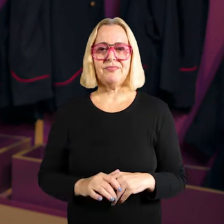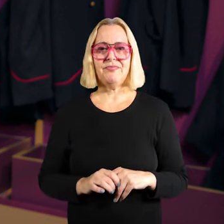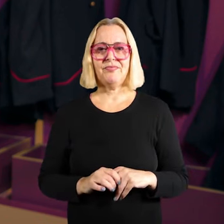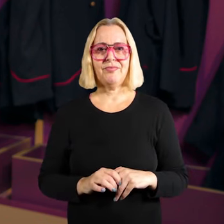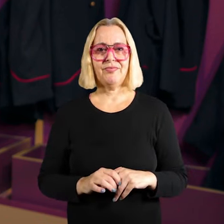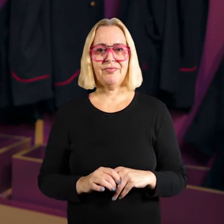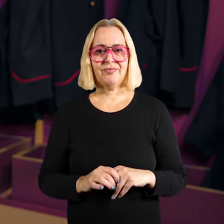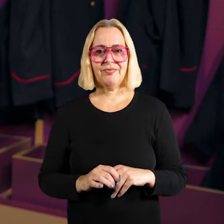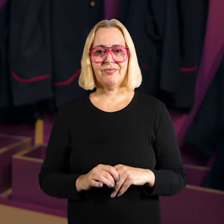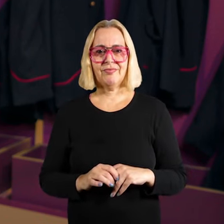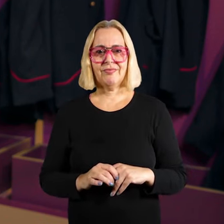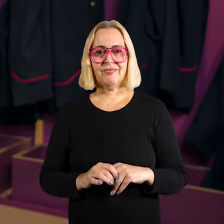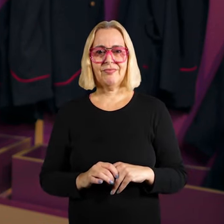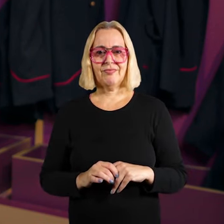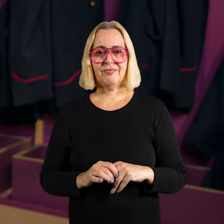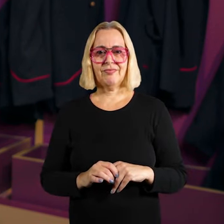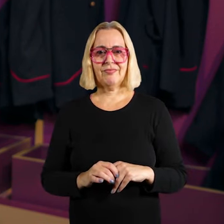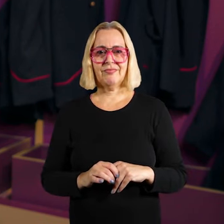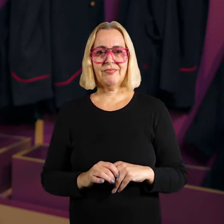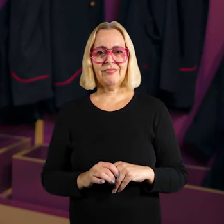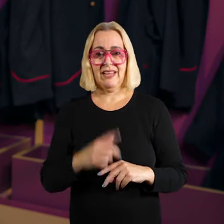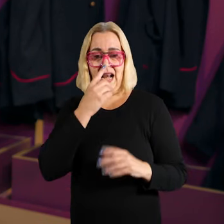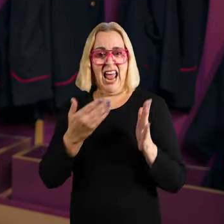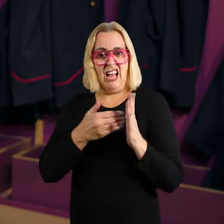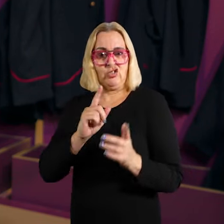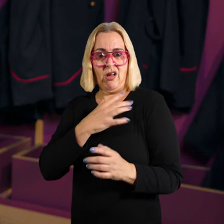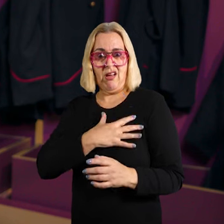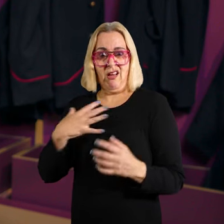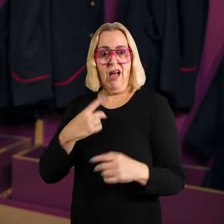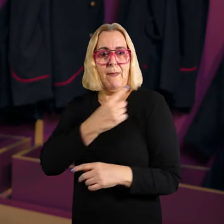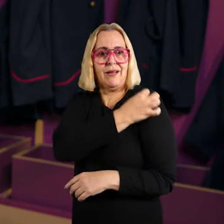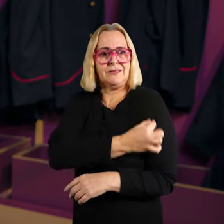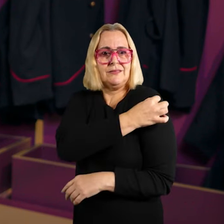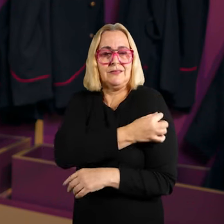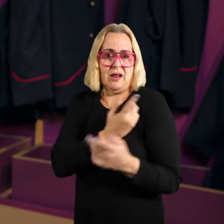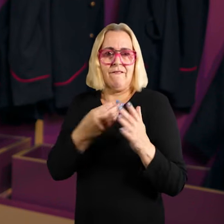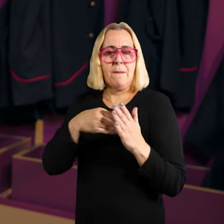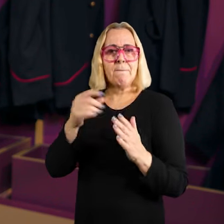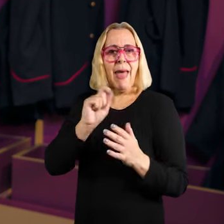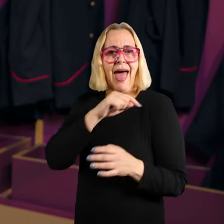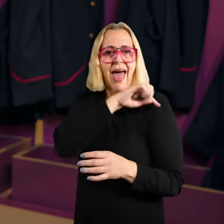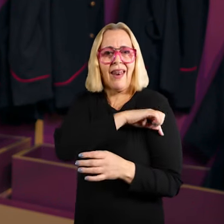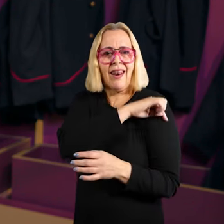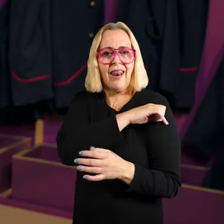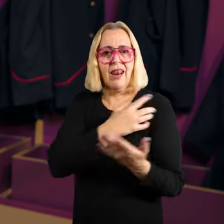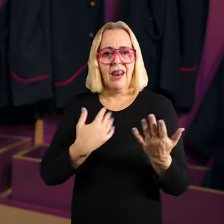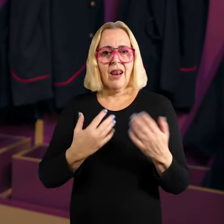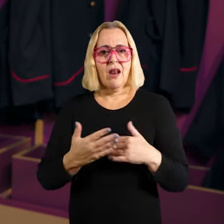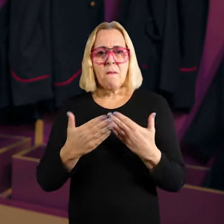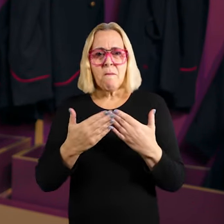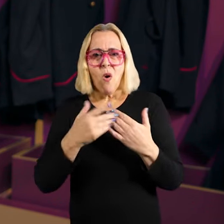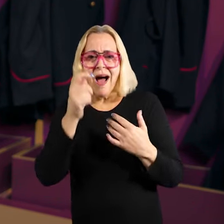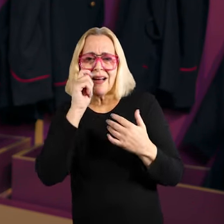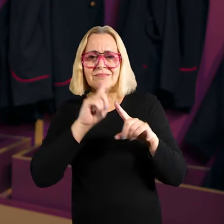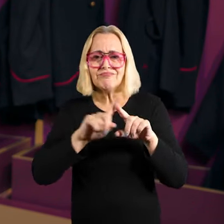holders, but I'll probably add an extra one here for either your pens that go in there, and I